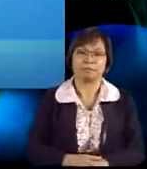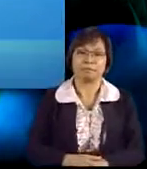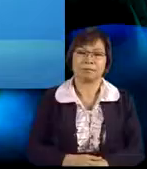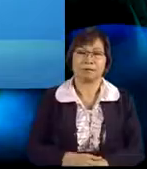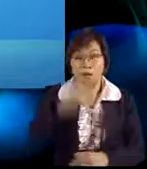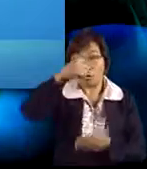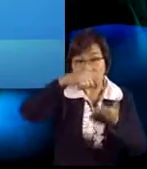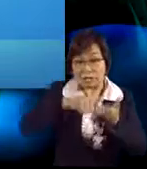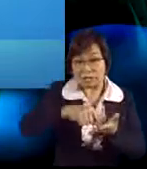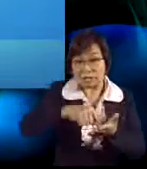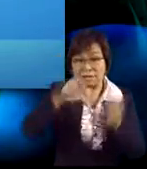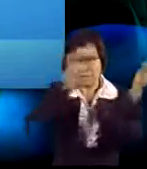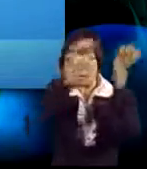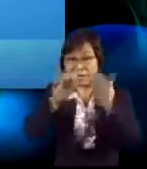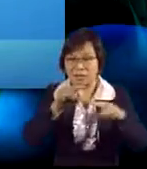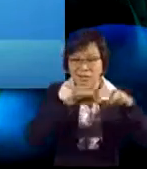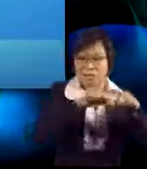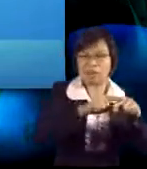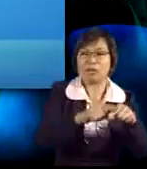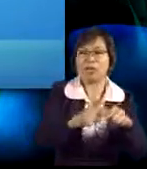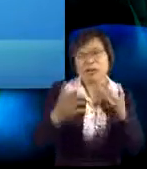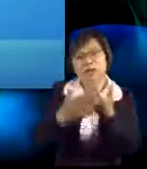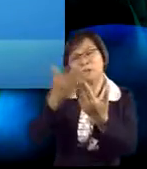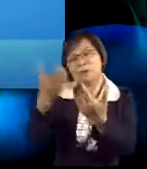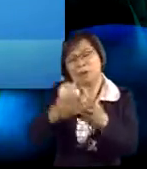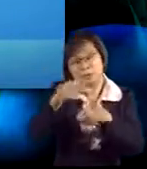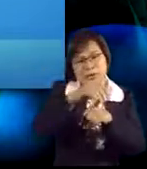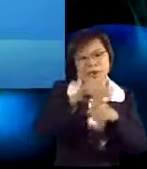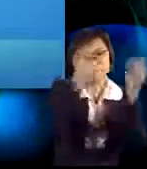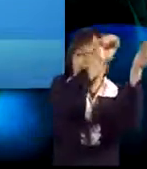For this kind of shape, divide it into two simple shapes.